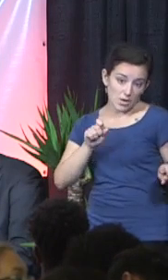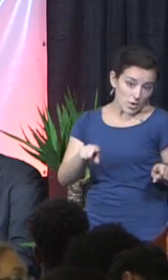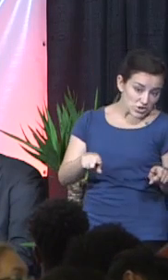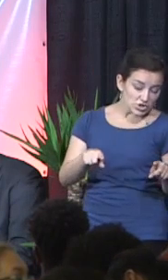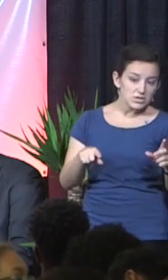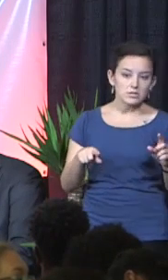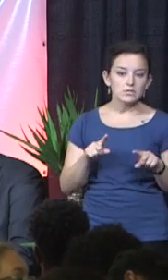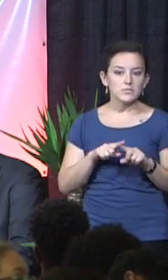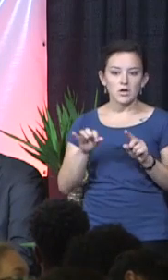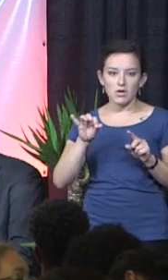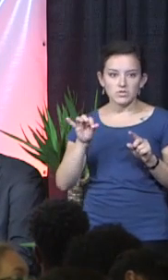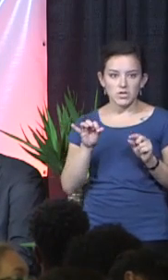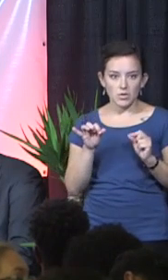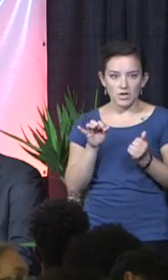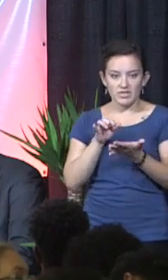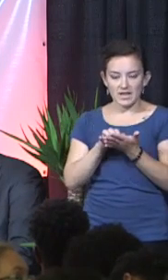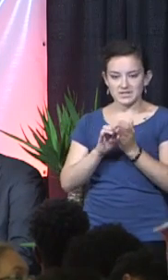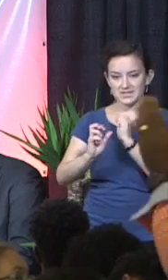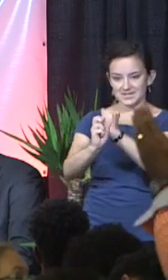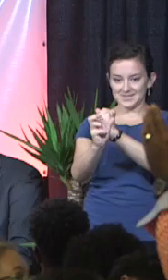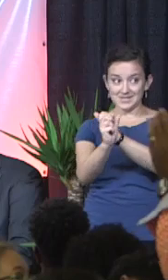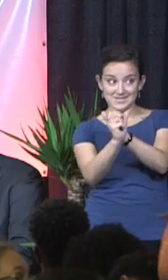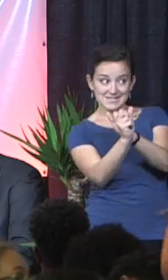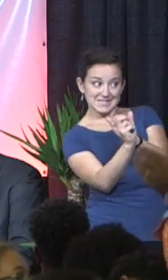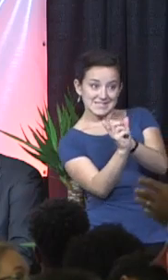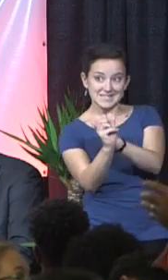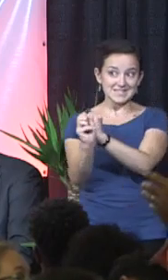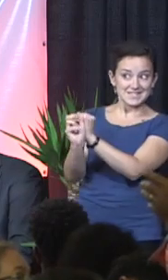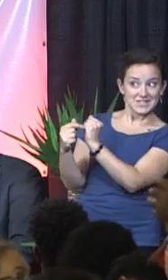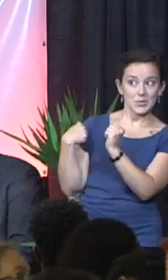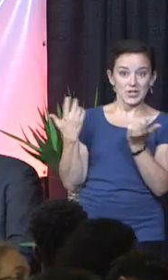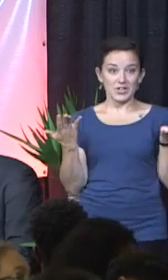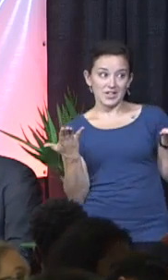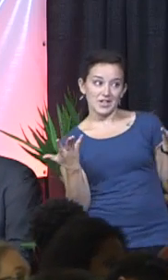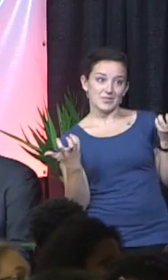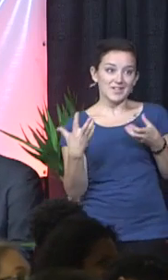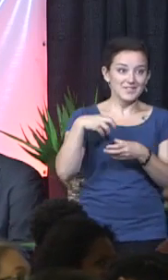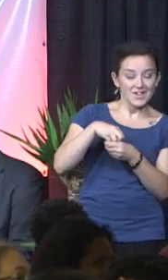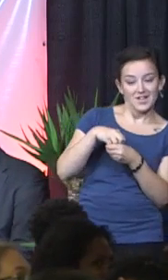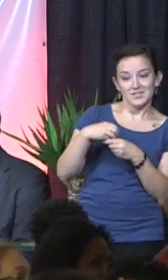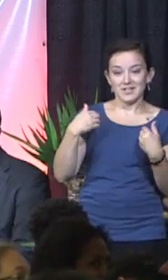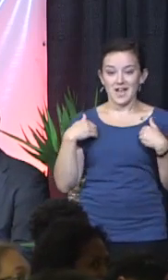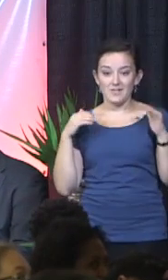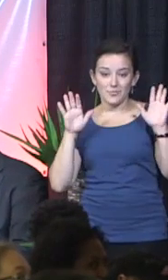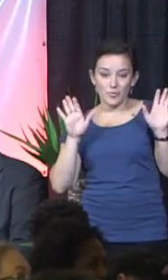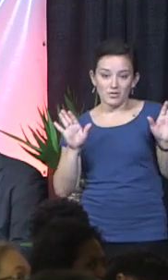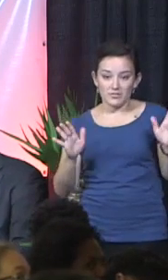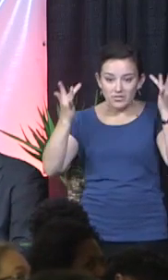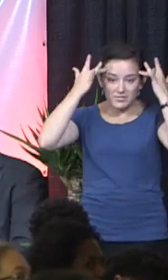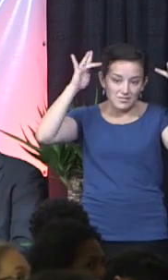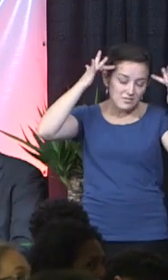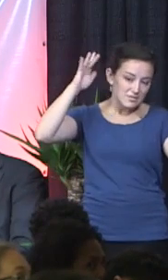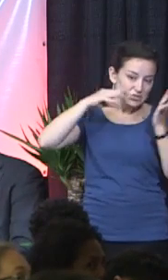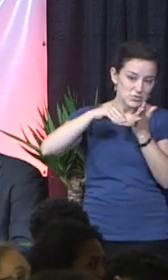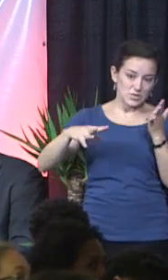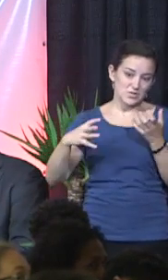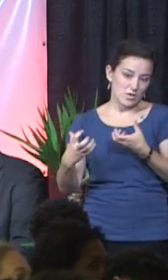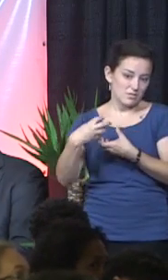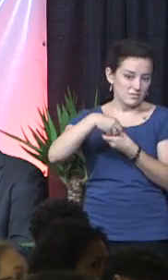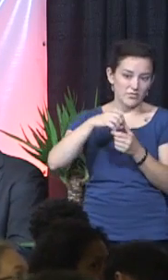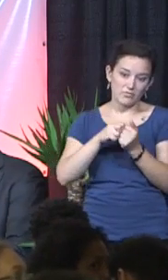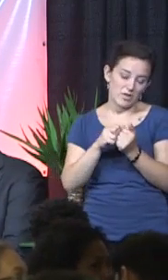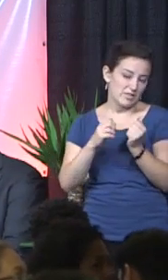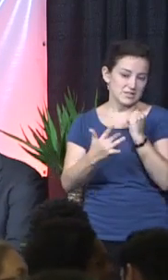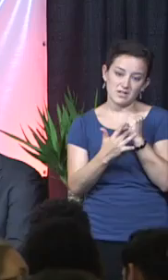way. But we also doing this as a PR to say we're here, we're ready to participate. We have lots of wonderful, bright students who need to be in this